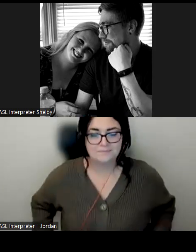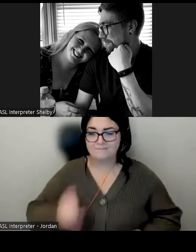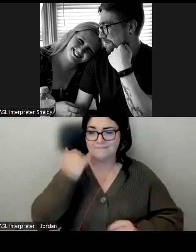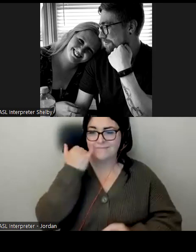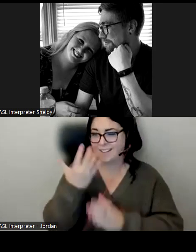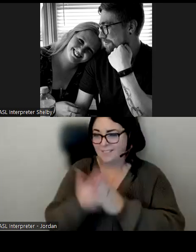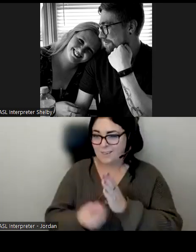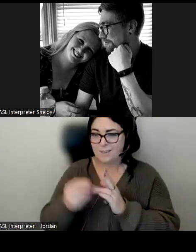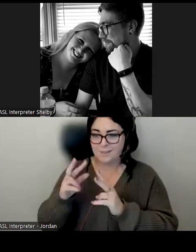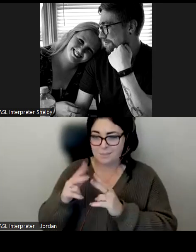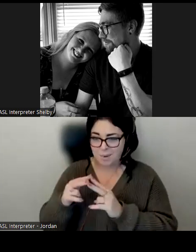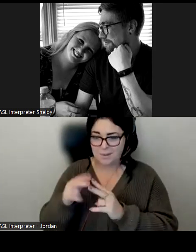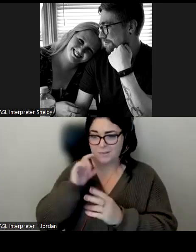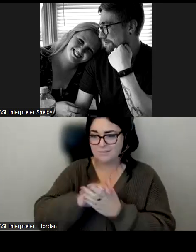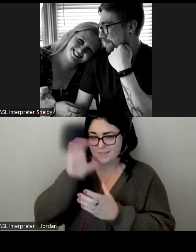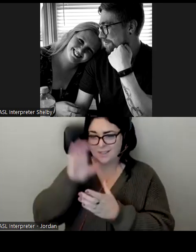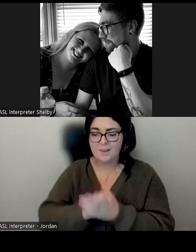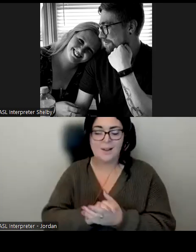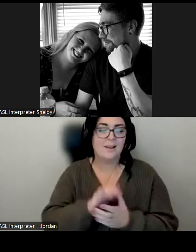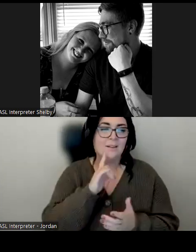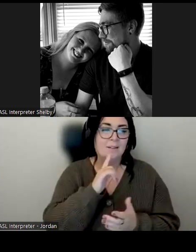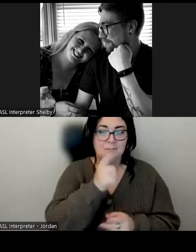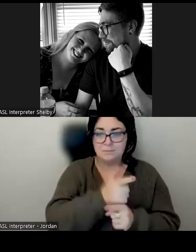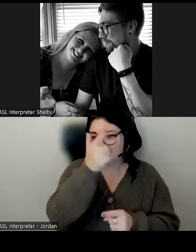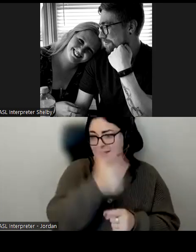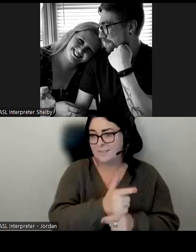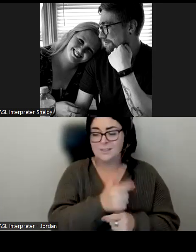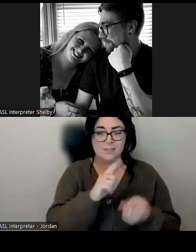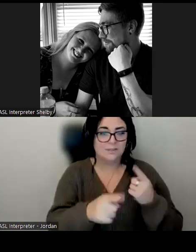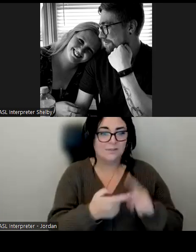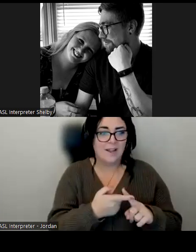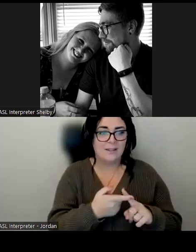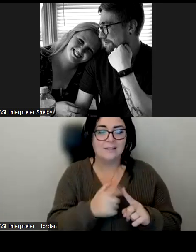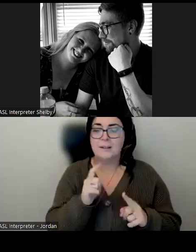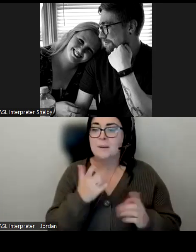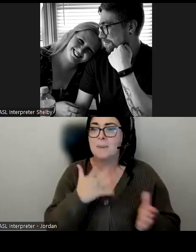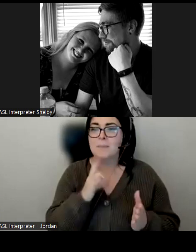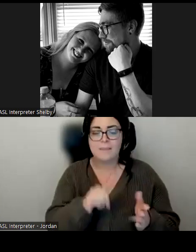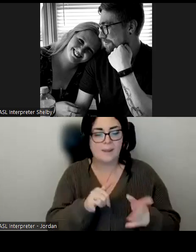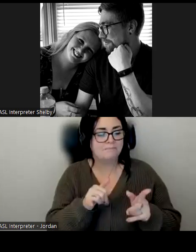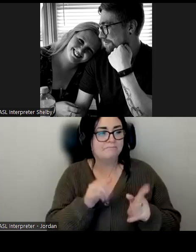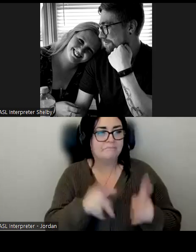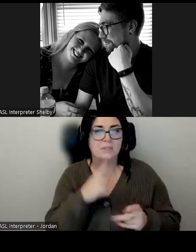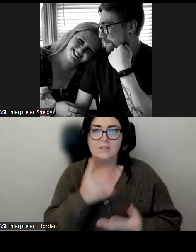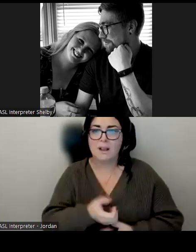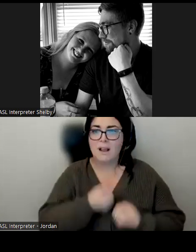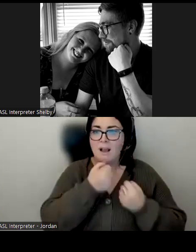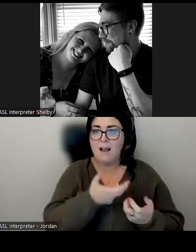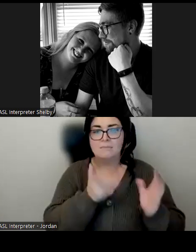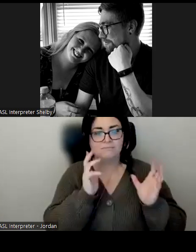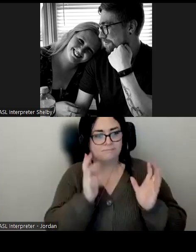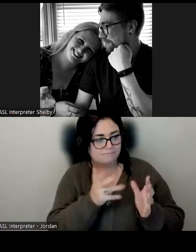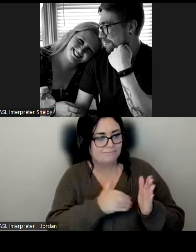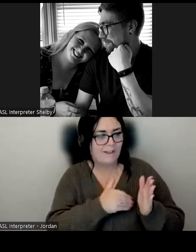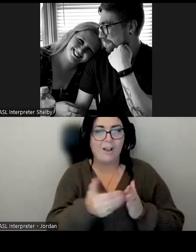friend or, a brother or a sister, maybe that person is someone you just spoke to so much and relied on them a lot, and it